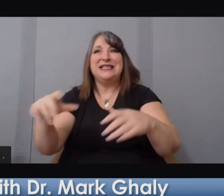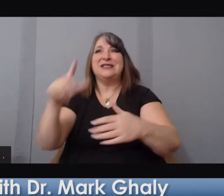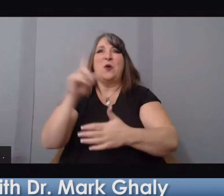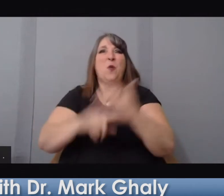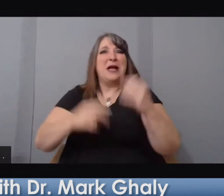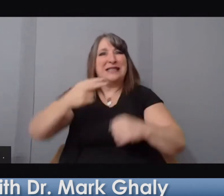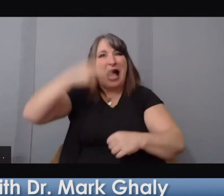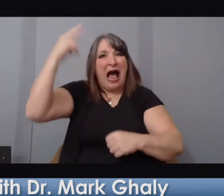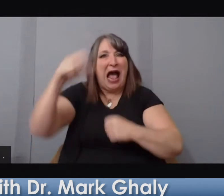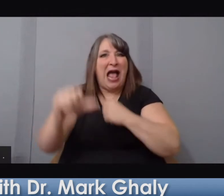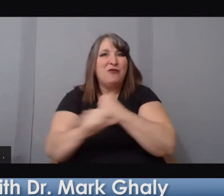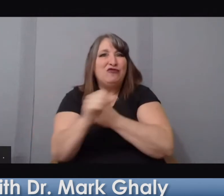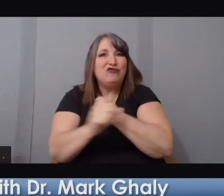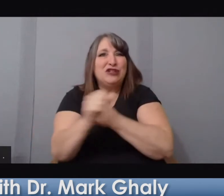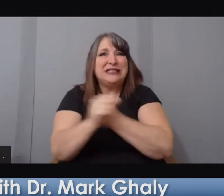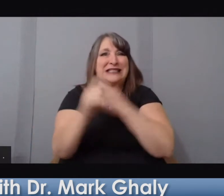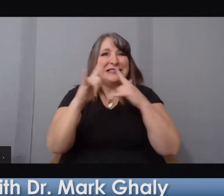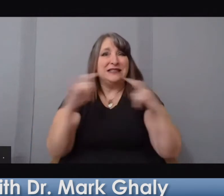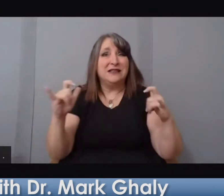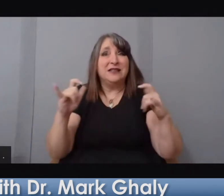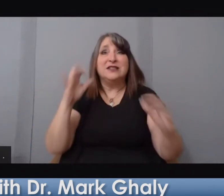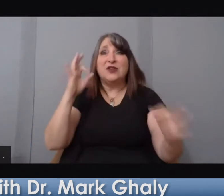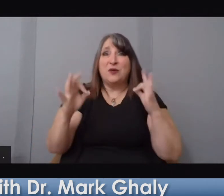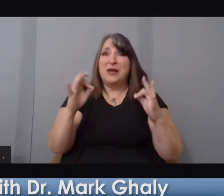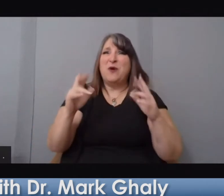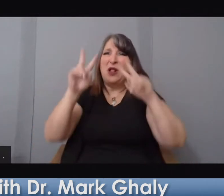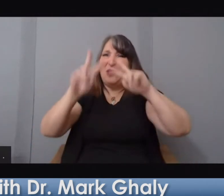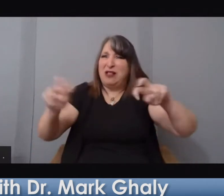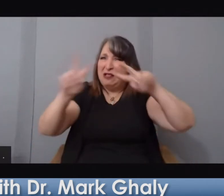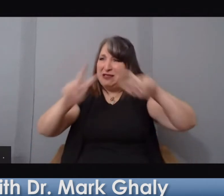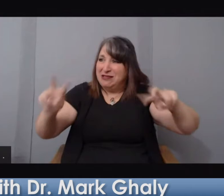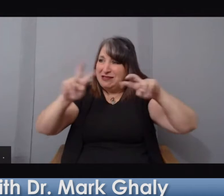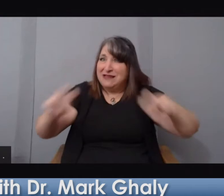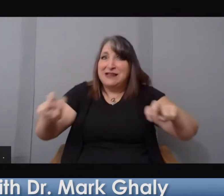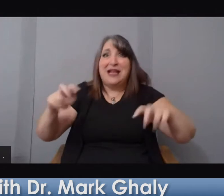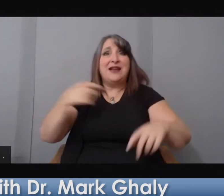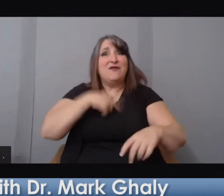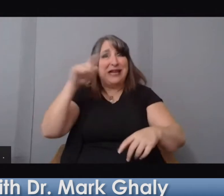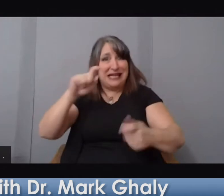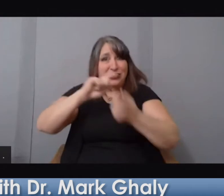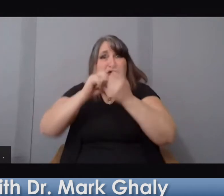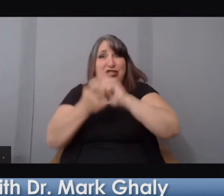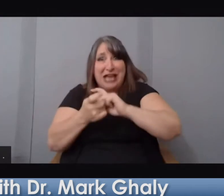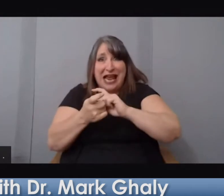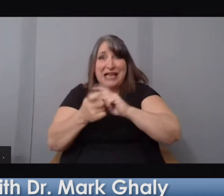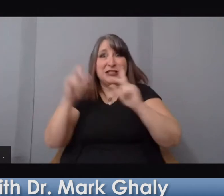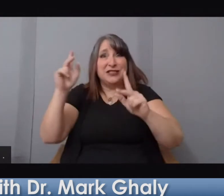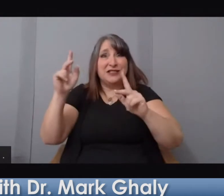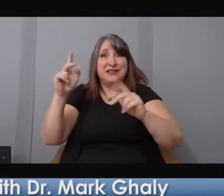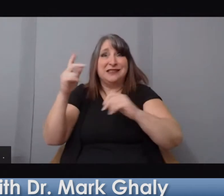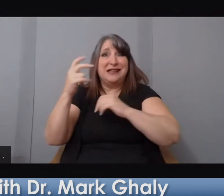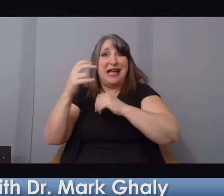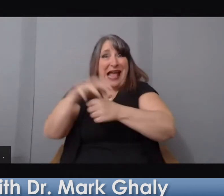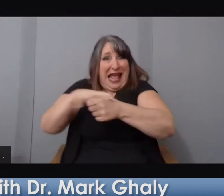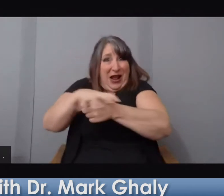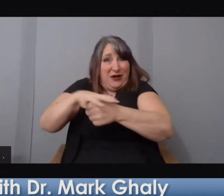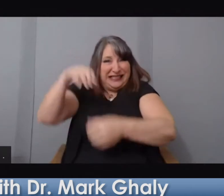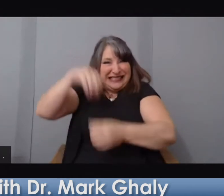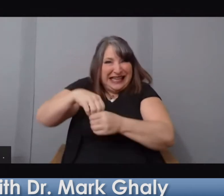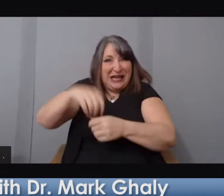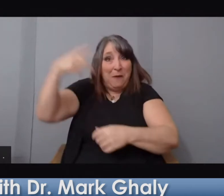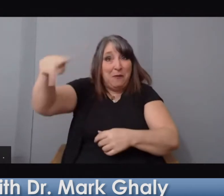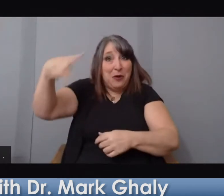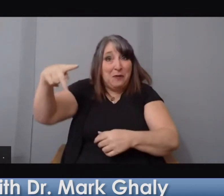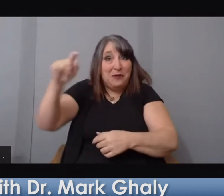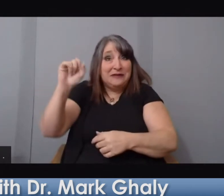So we'll be looking at those, and if additional changes to the purple tier are required, we will be working with our local partners to